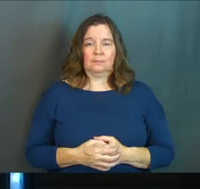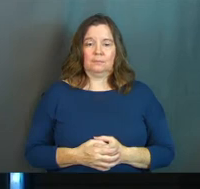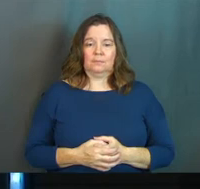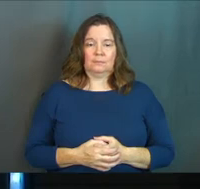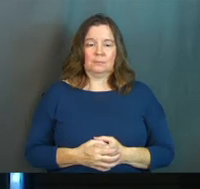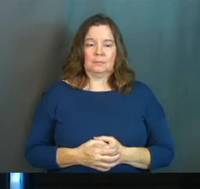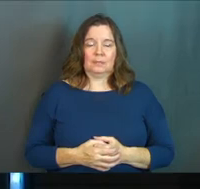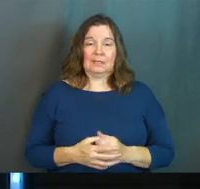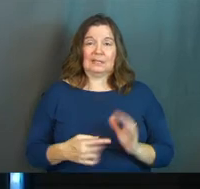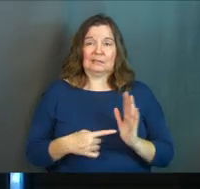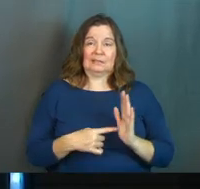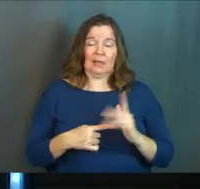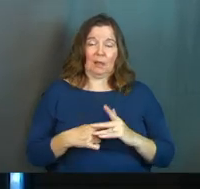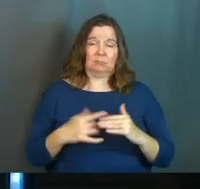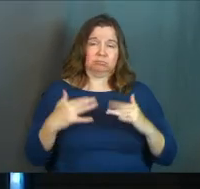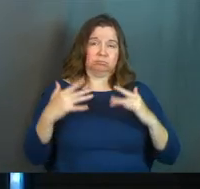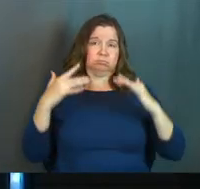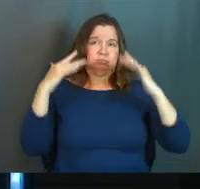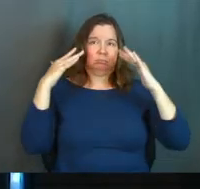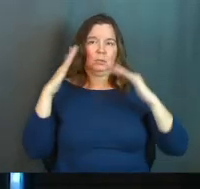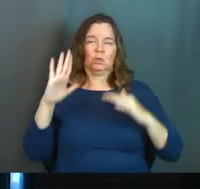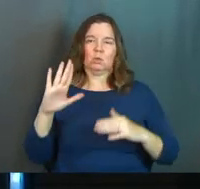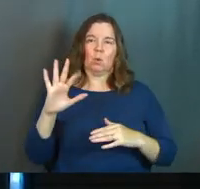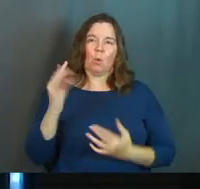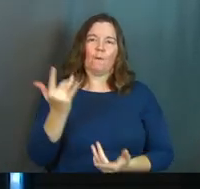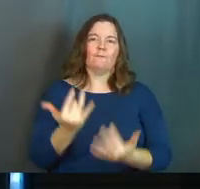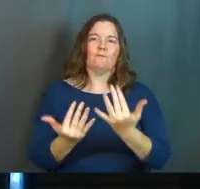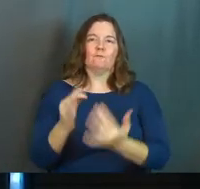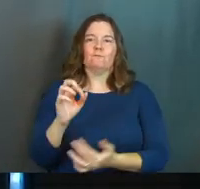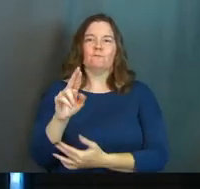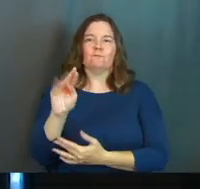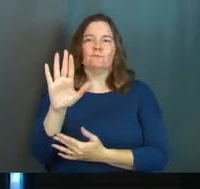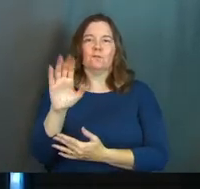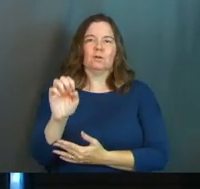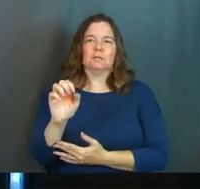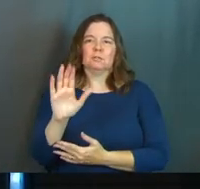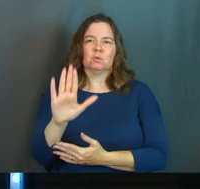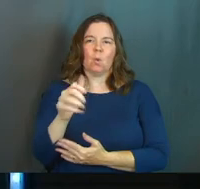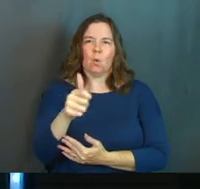It's crippling debt. What's your furnace?